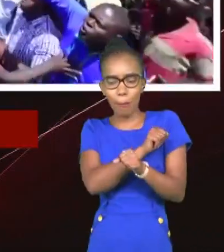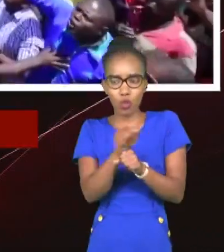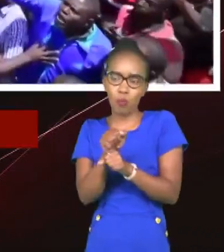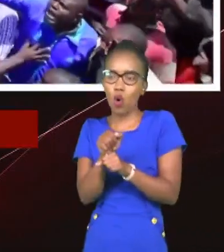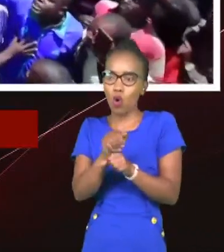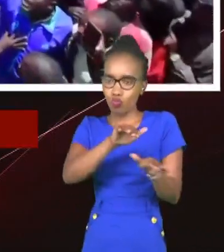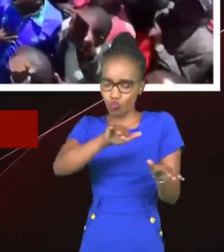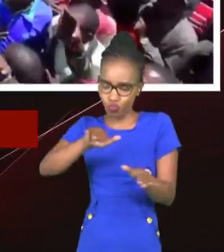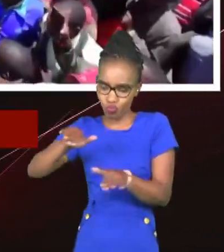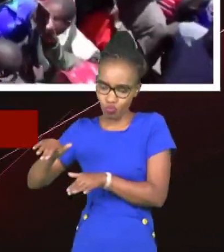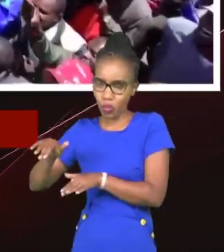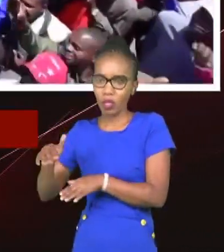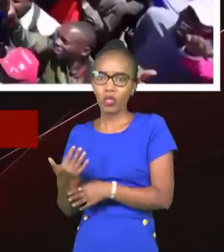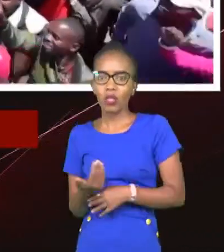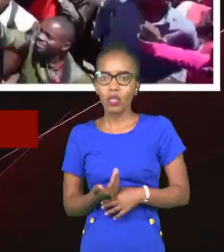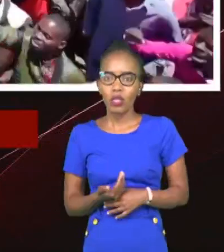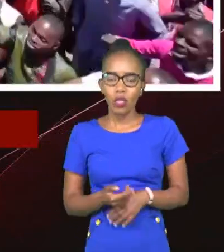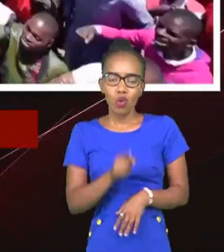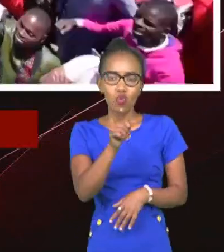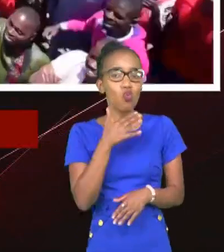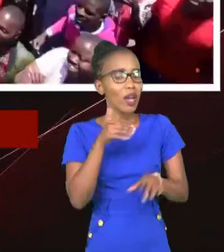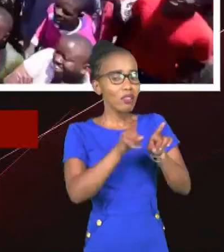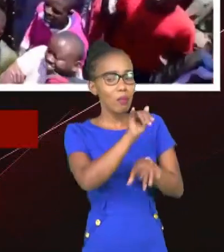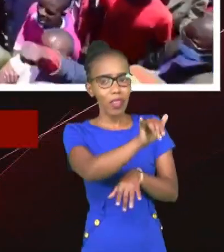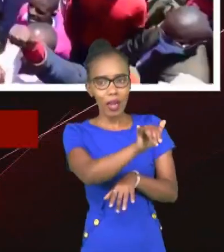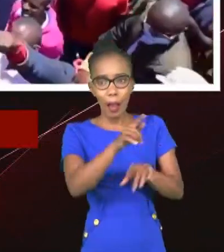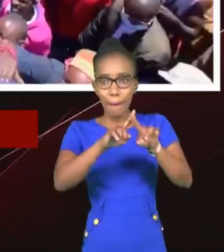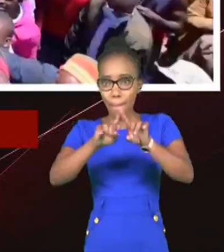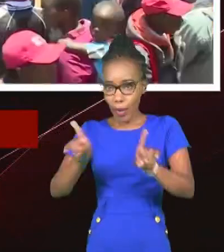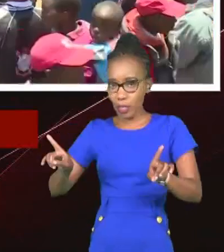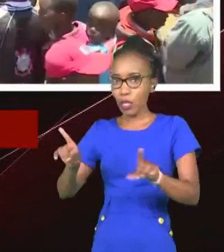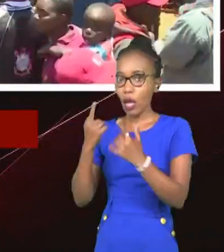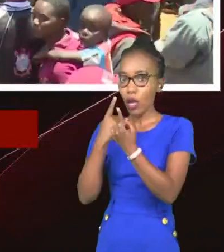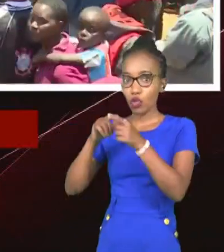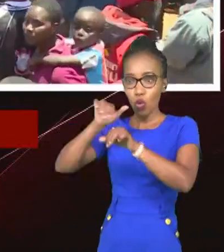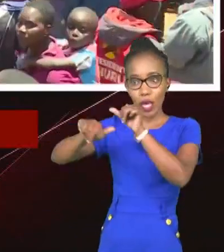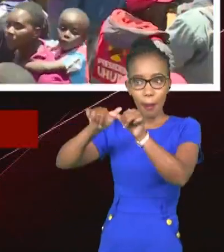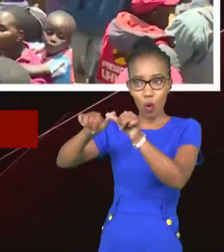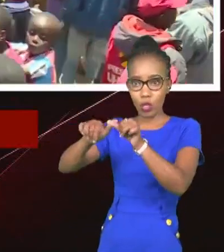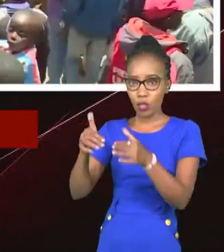now, to drive that narrative, Meshamir? I'm not driving that, but I'm saying, I'm talking